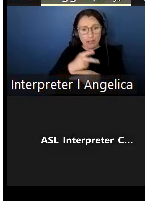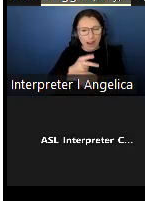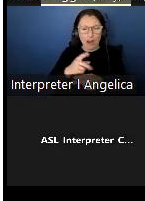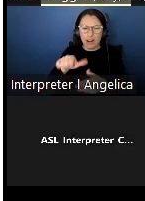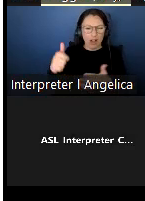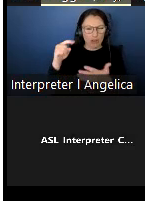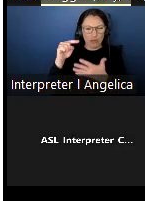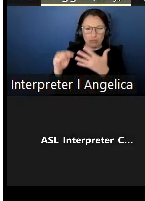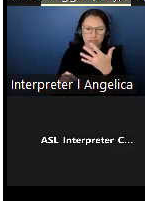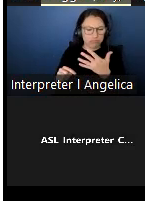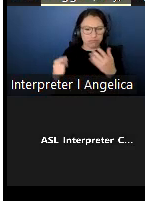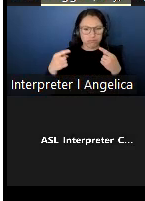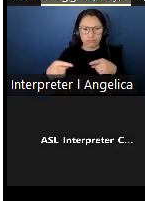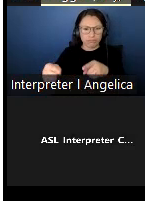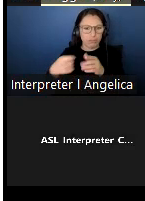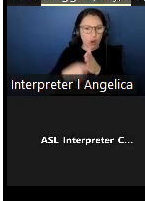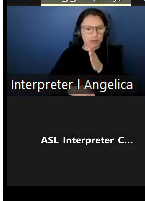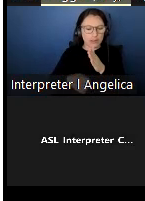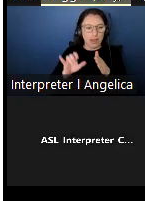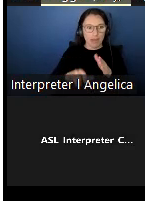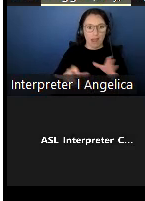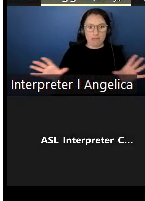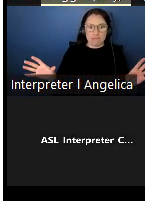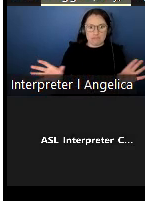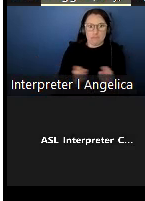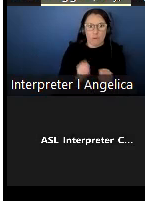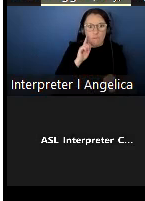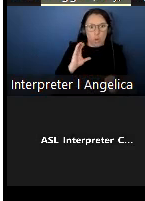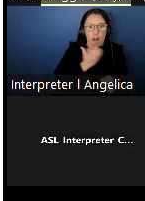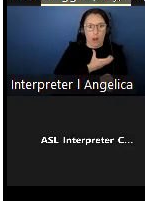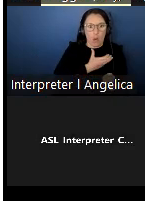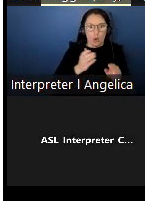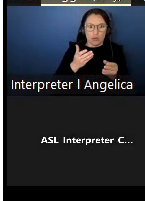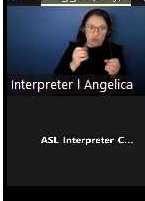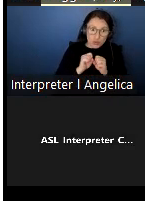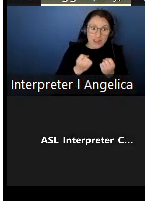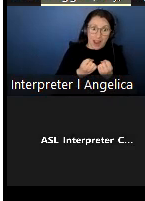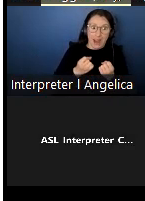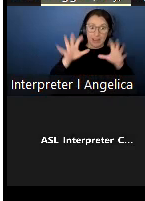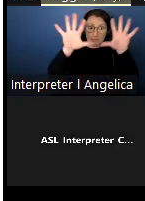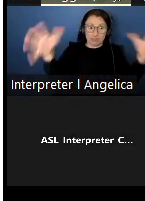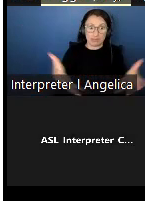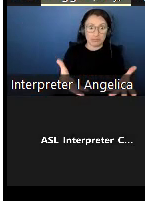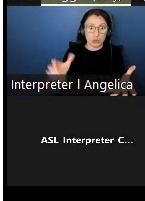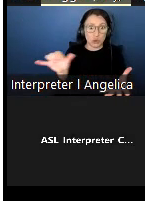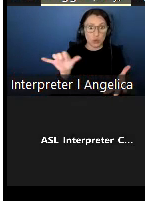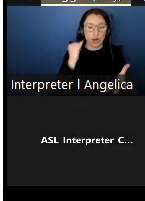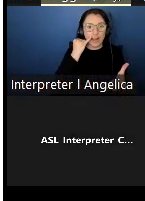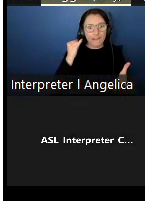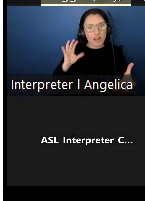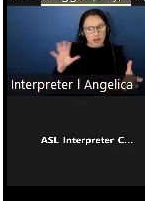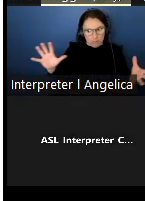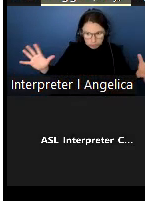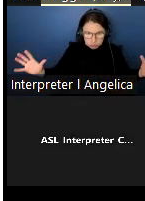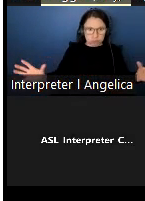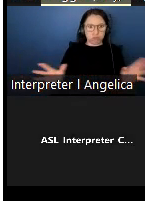costs. These costs add up for our society as a whole as well. If you combine all victims of sexual